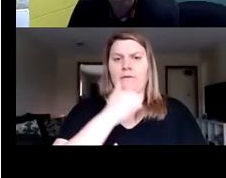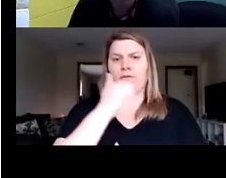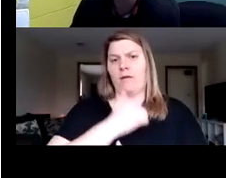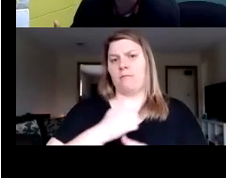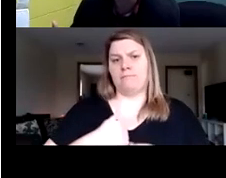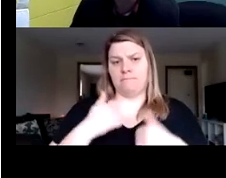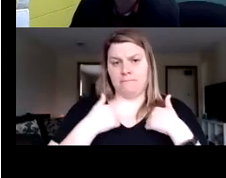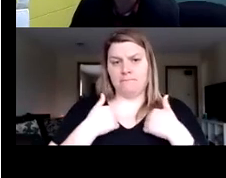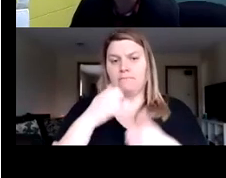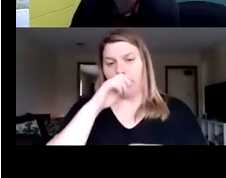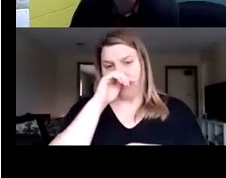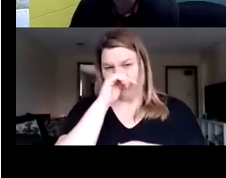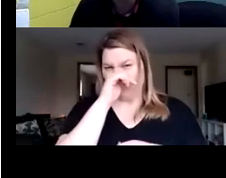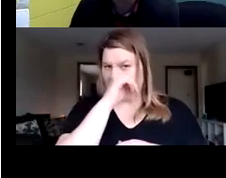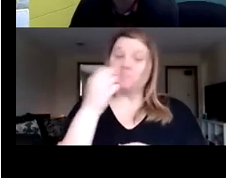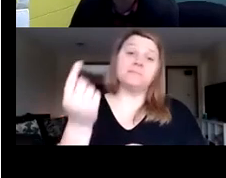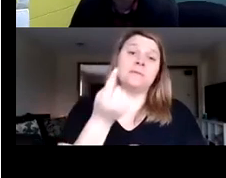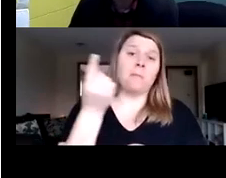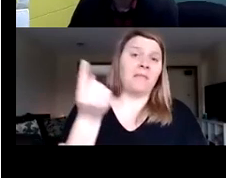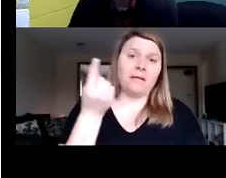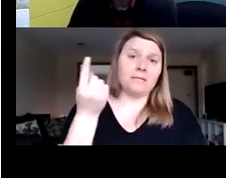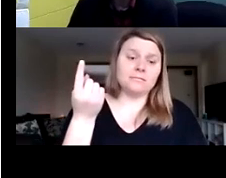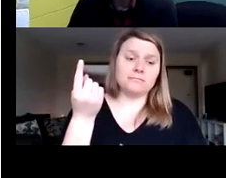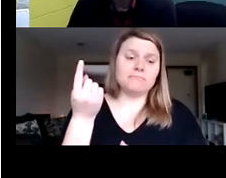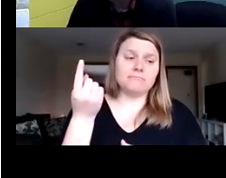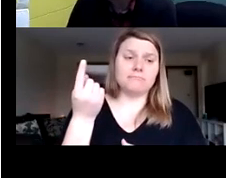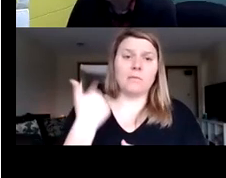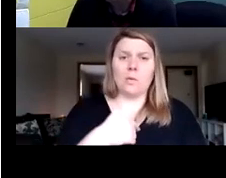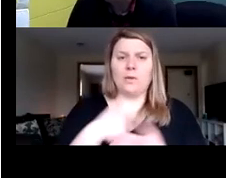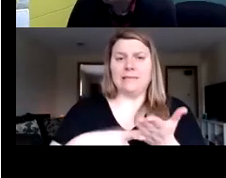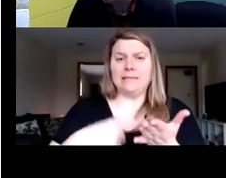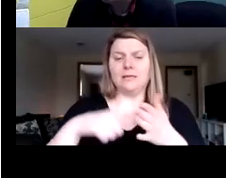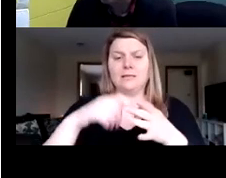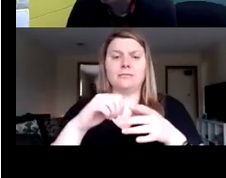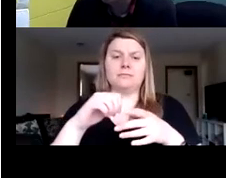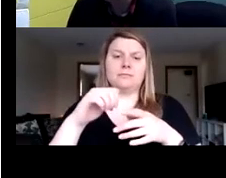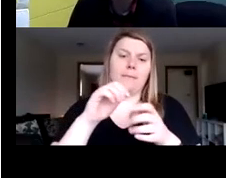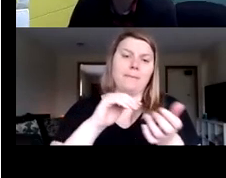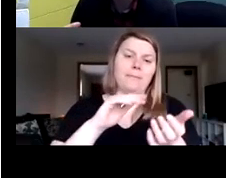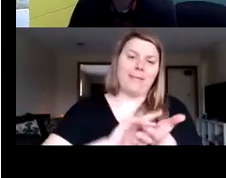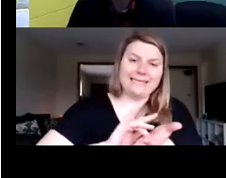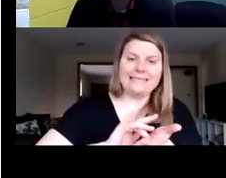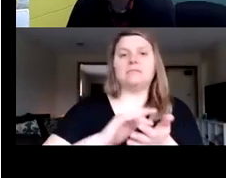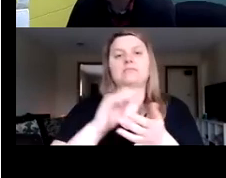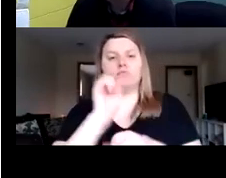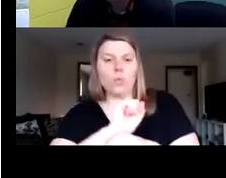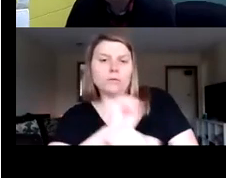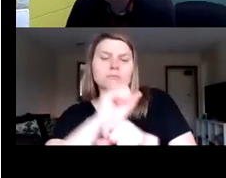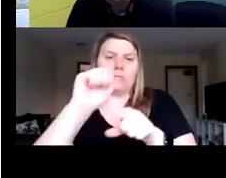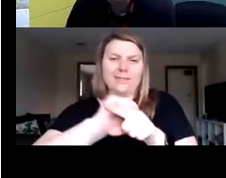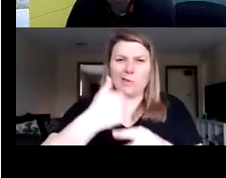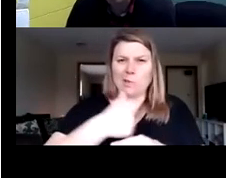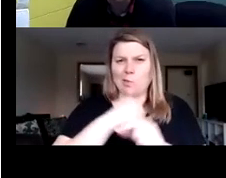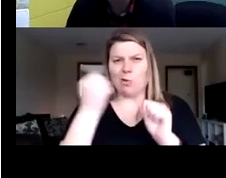and still something as we talk about practice and medicine, and we're all kind of navigating